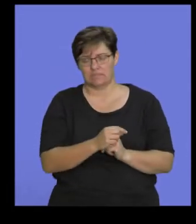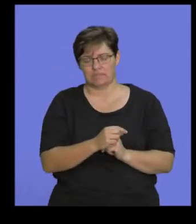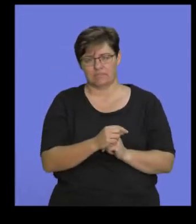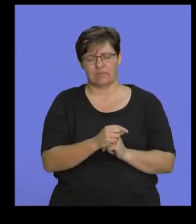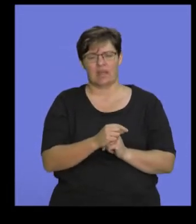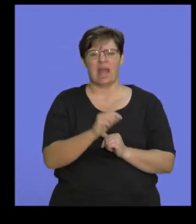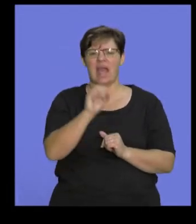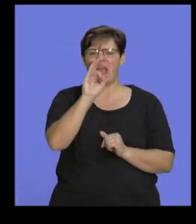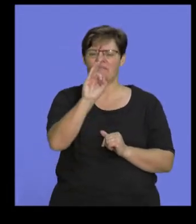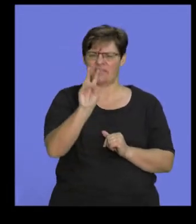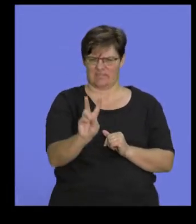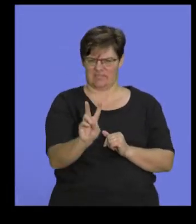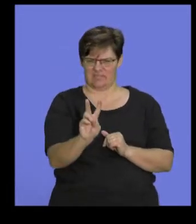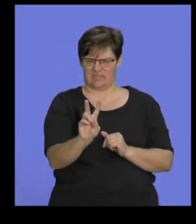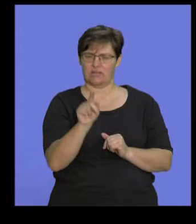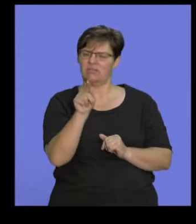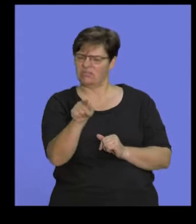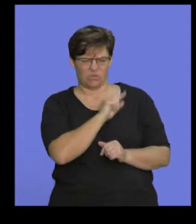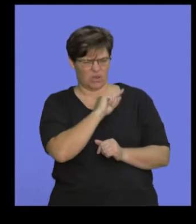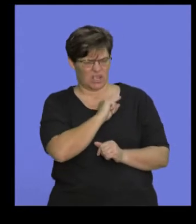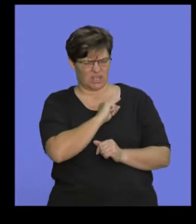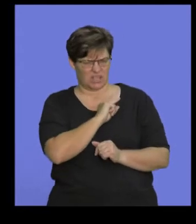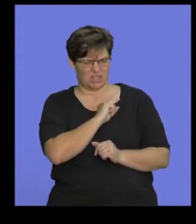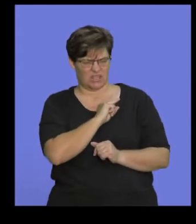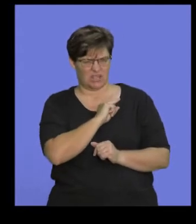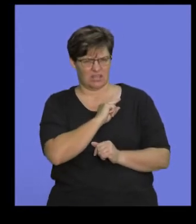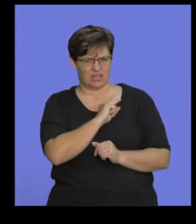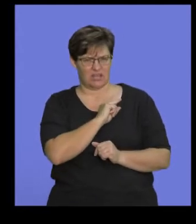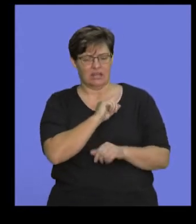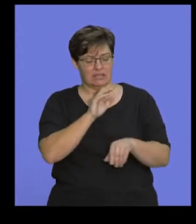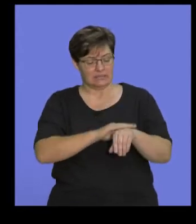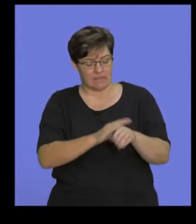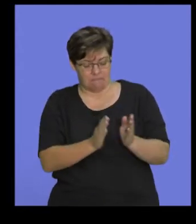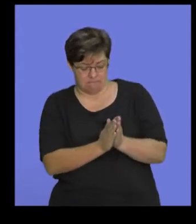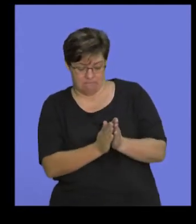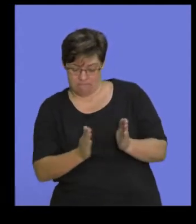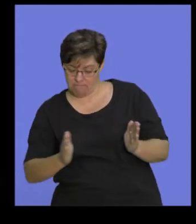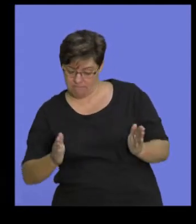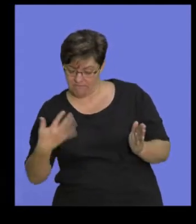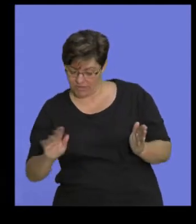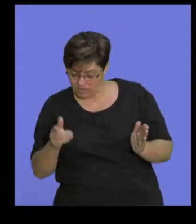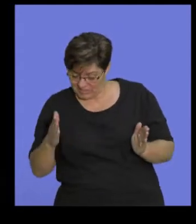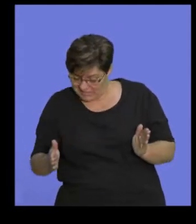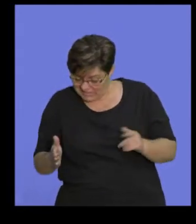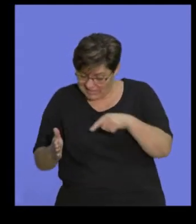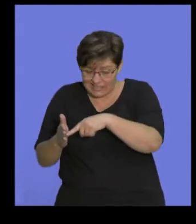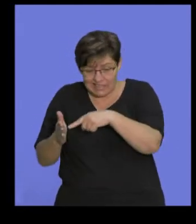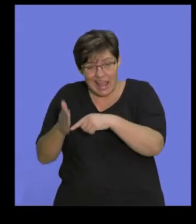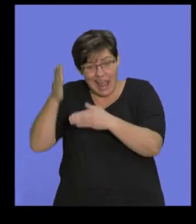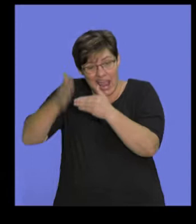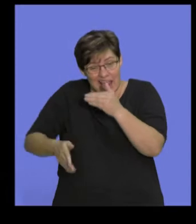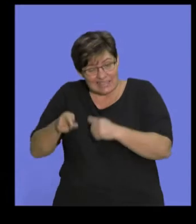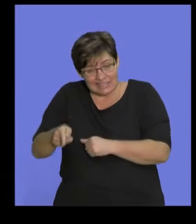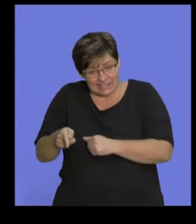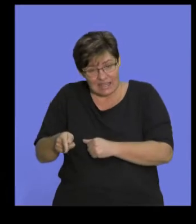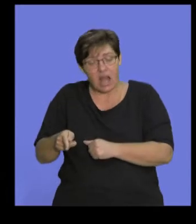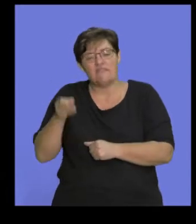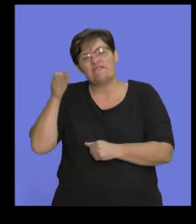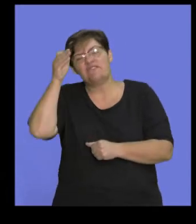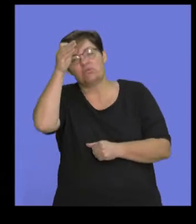value. Why? Because it's the amount that you get after a certain period of time, meaning it's the amount you get in